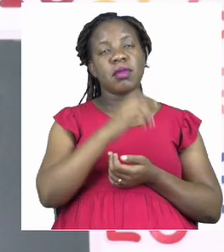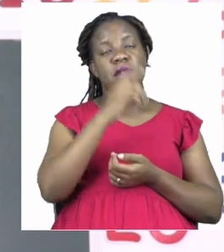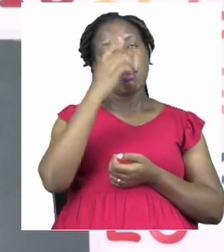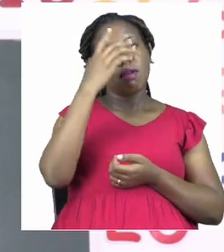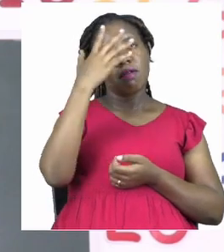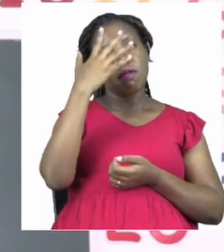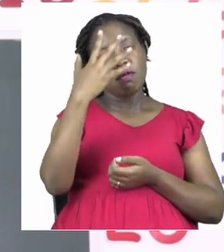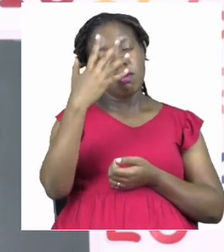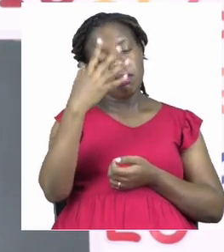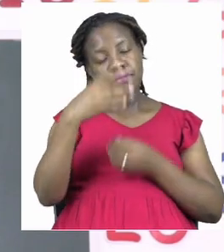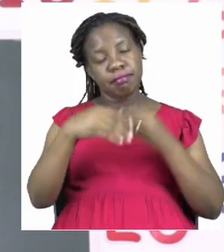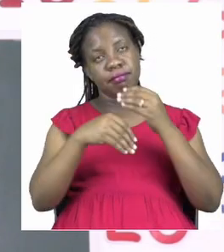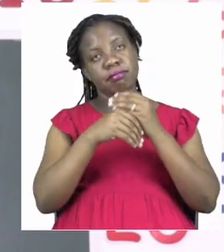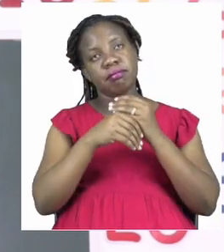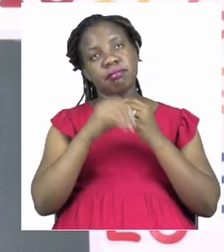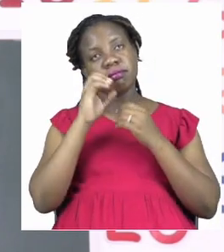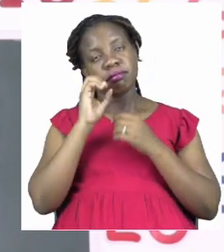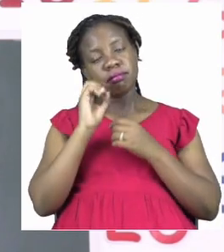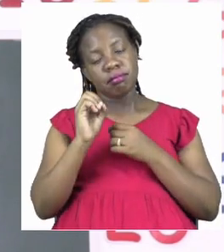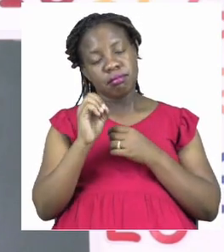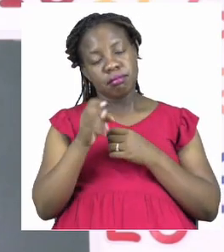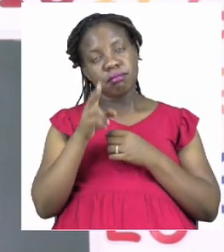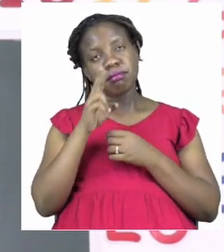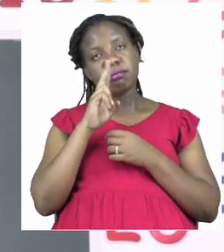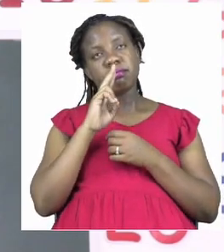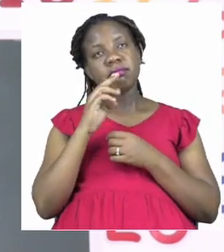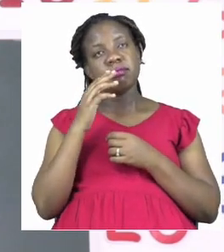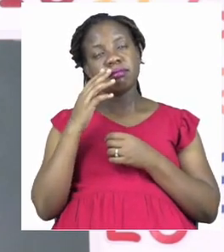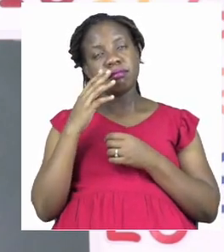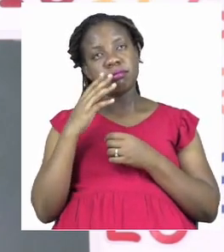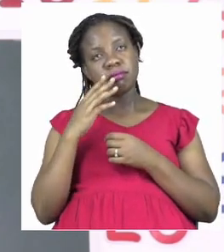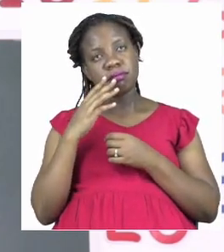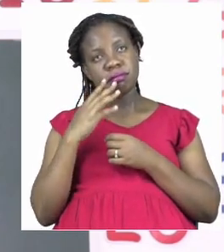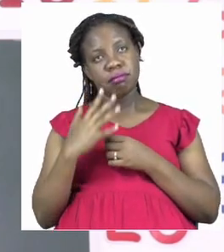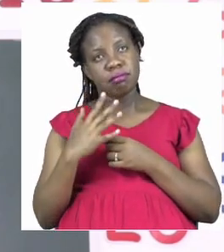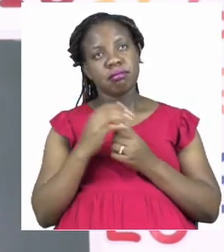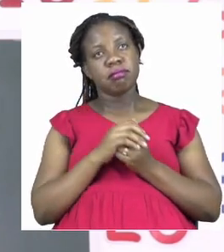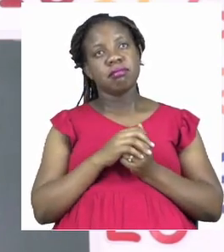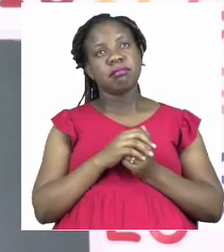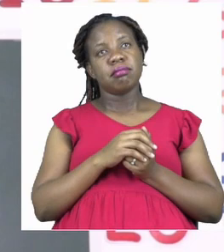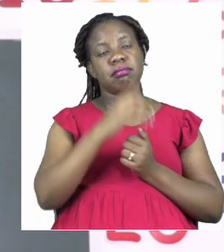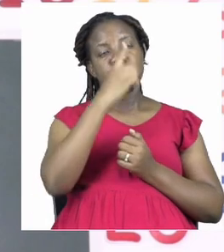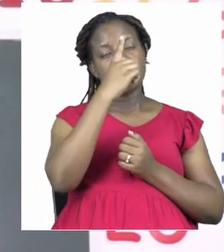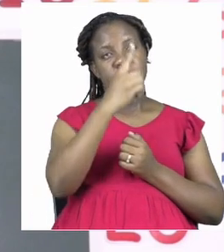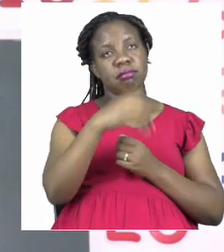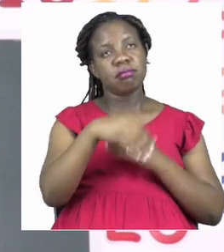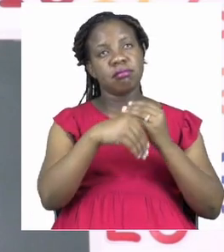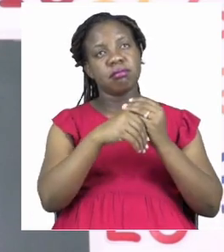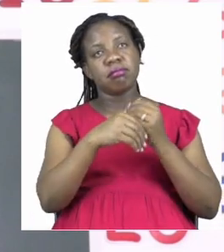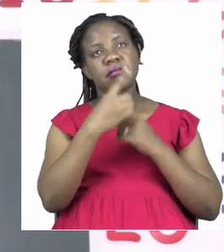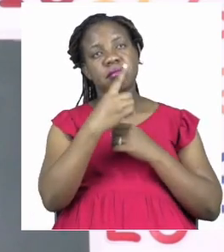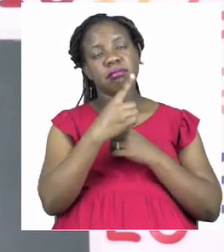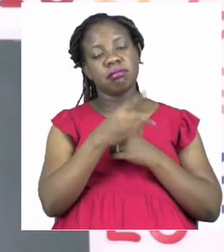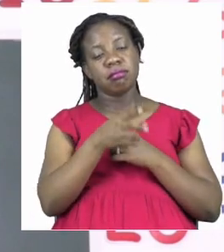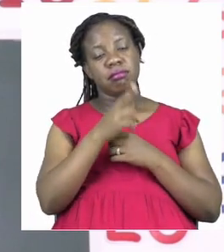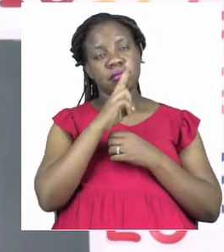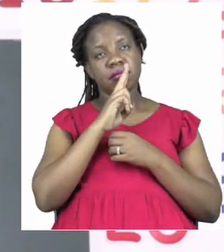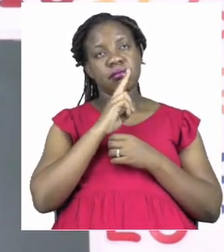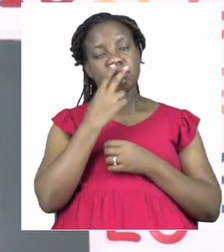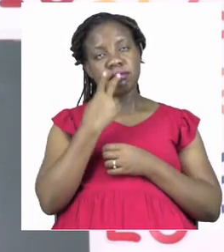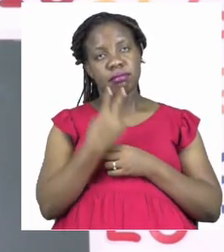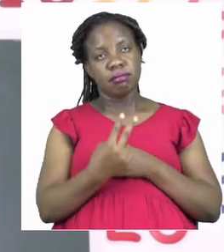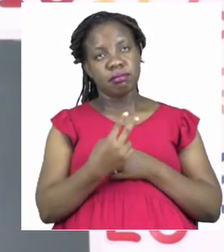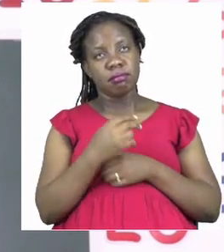And then we have 1 plus 1, which equals 2. So if we add